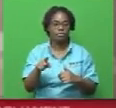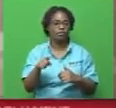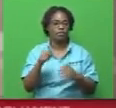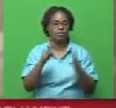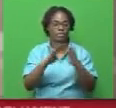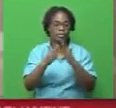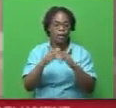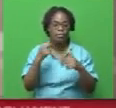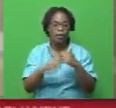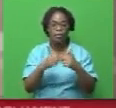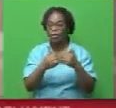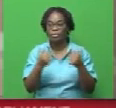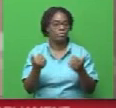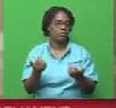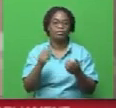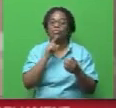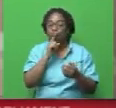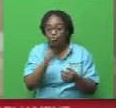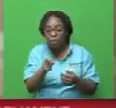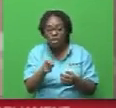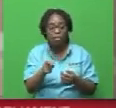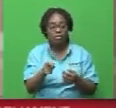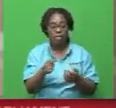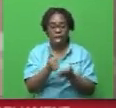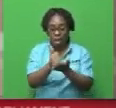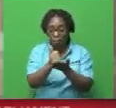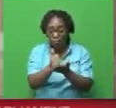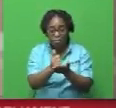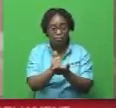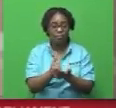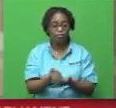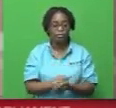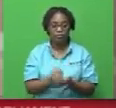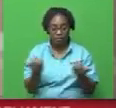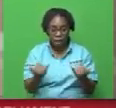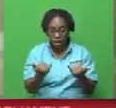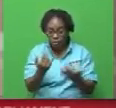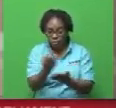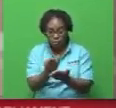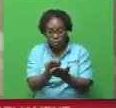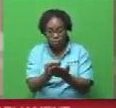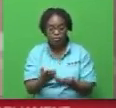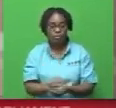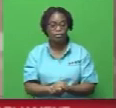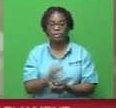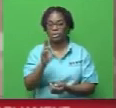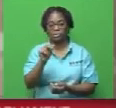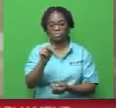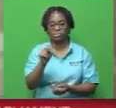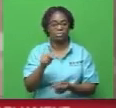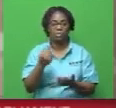the allocations, there is no increase in wages and salaries under the allocation of personnel for the Office of the Director of